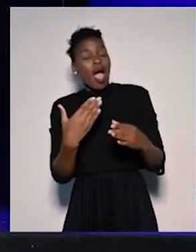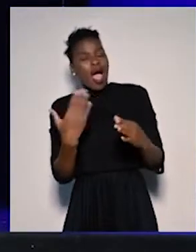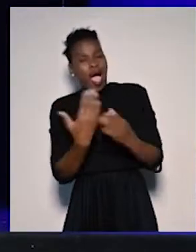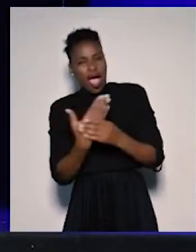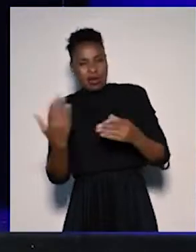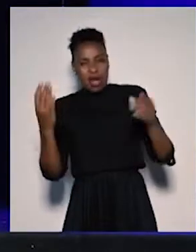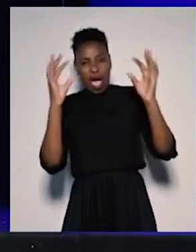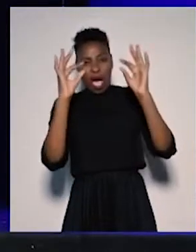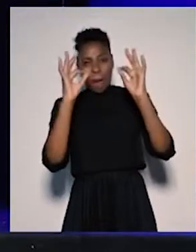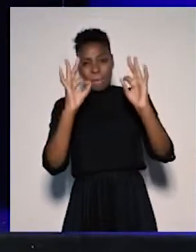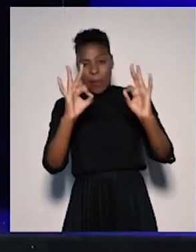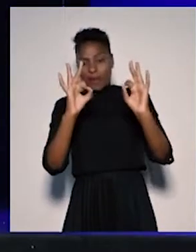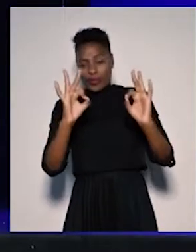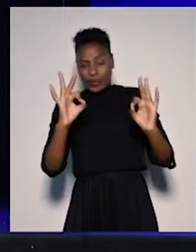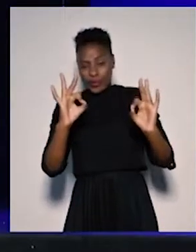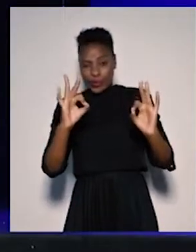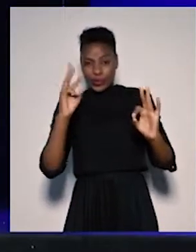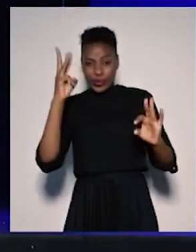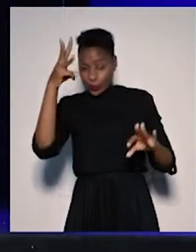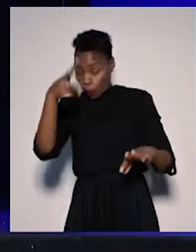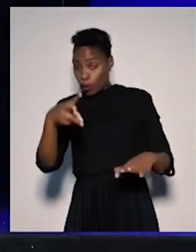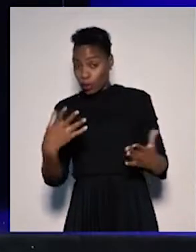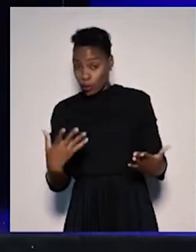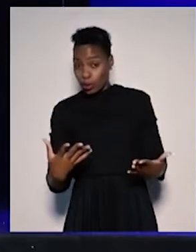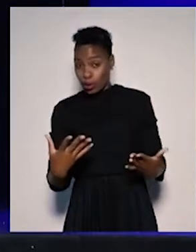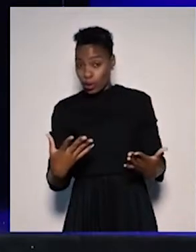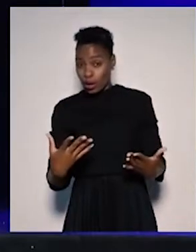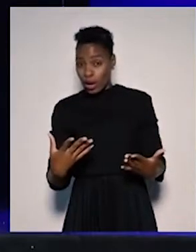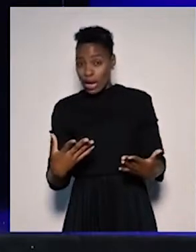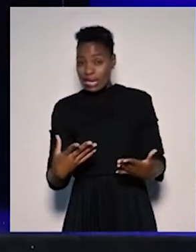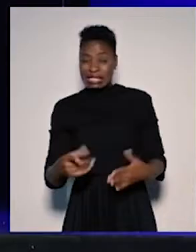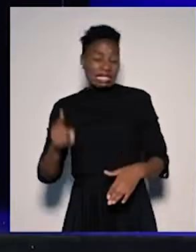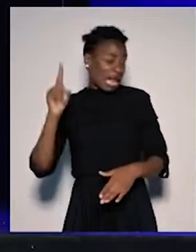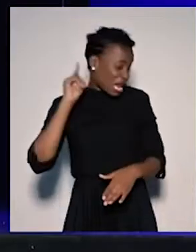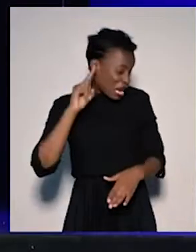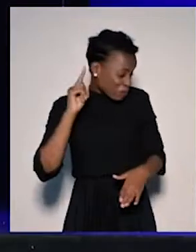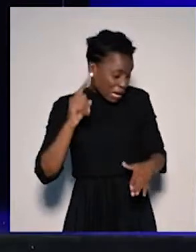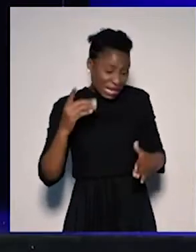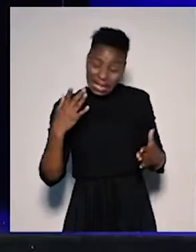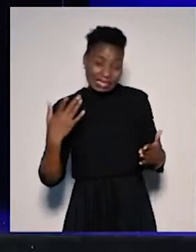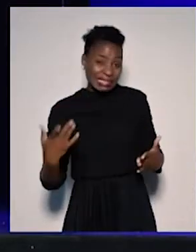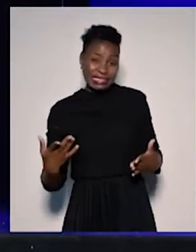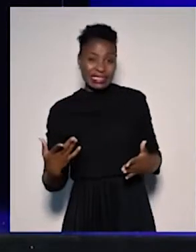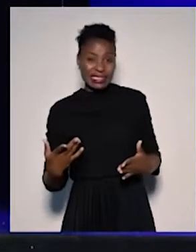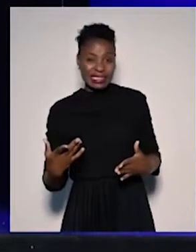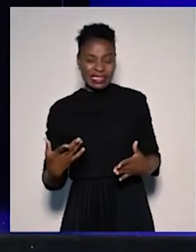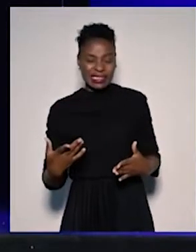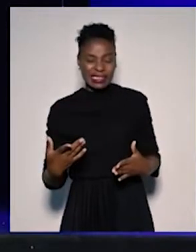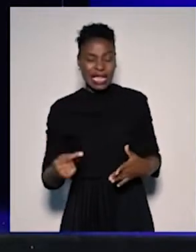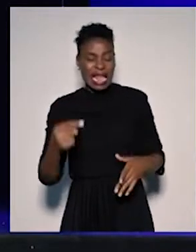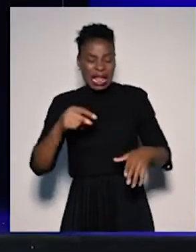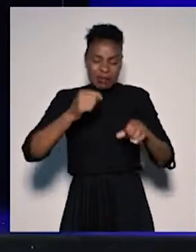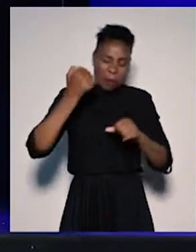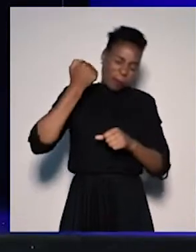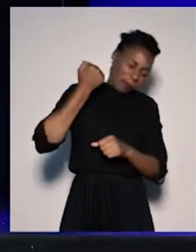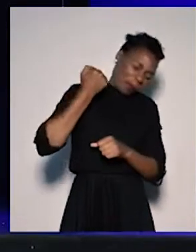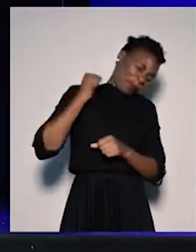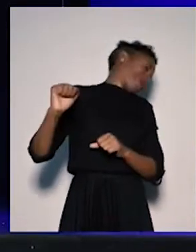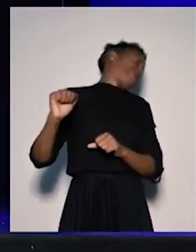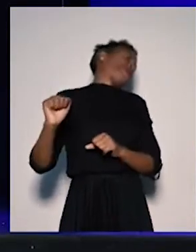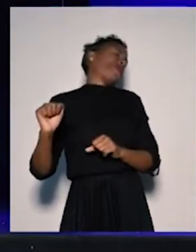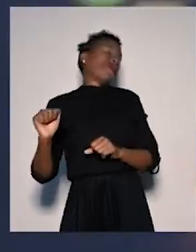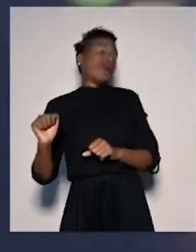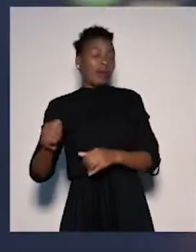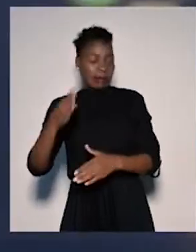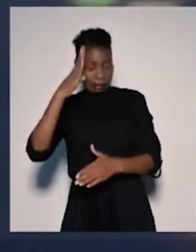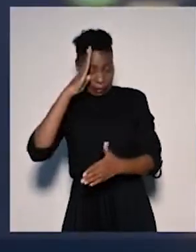God allows his children into the imperfect will because of their rebelliousness and their rejection of his